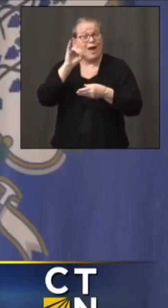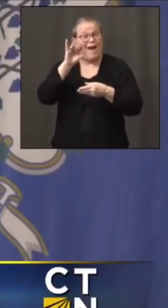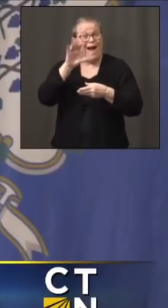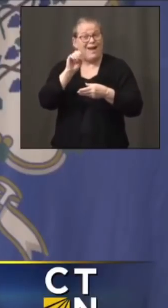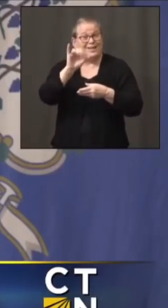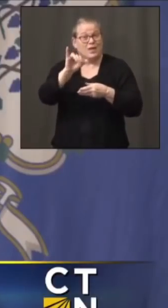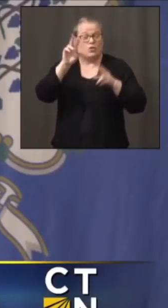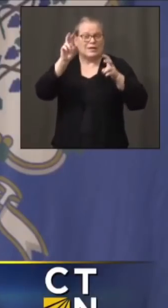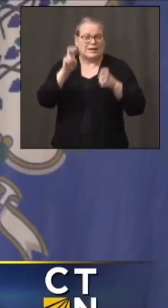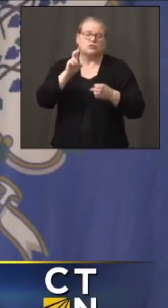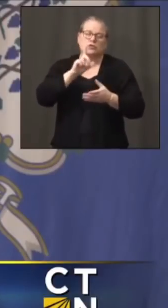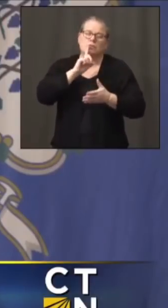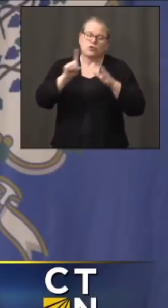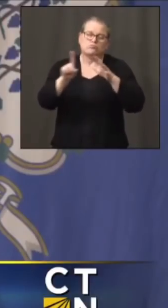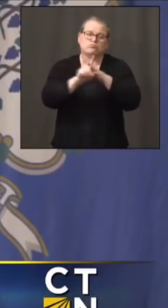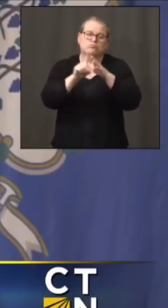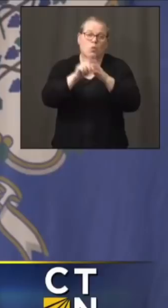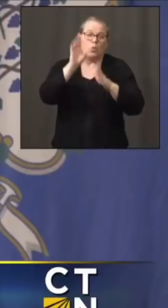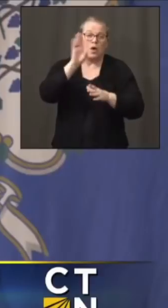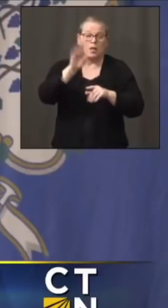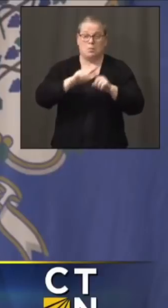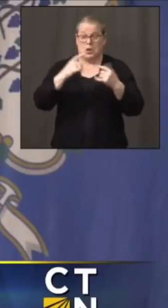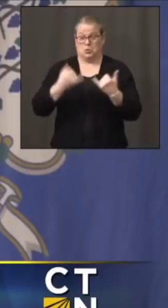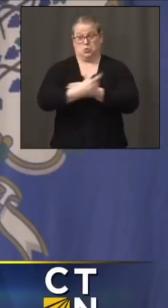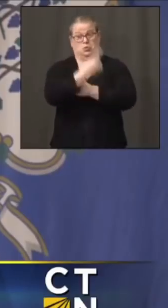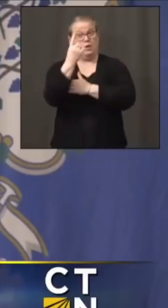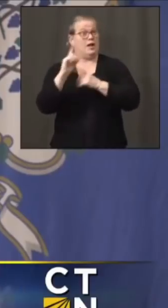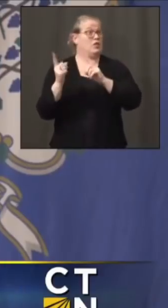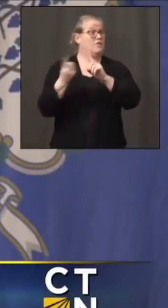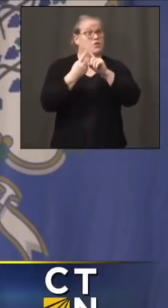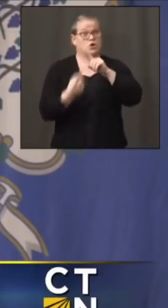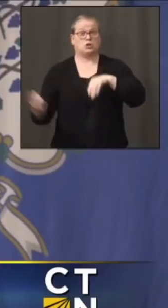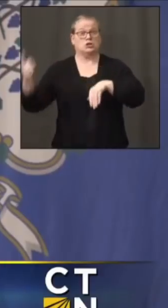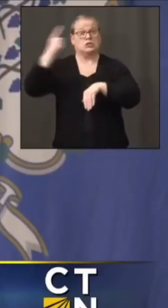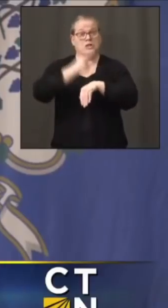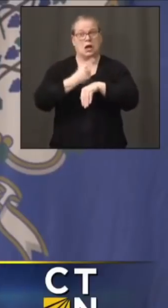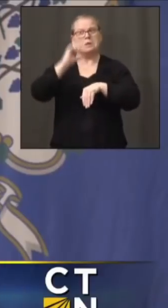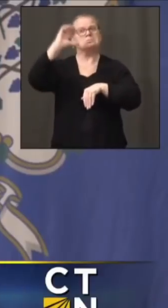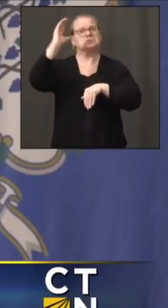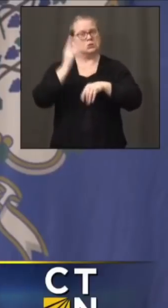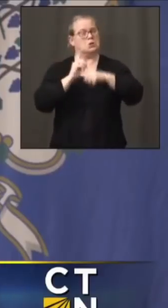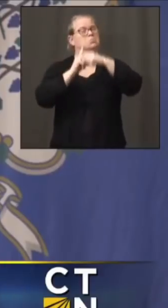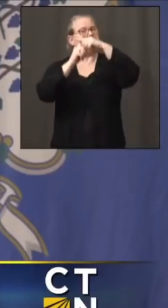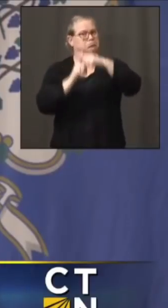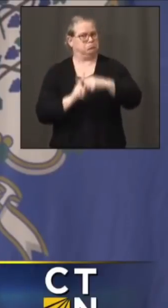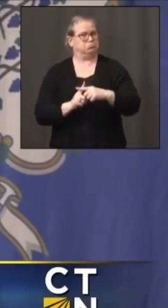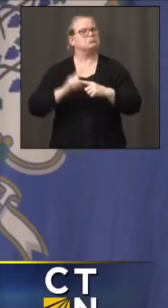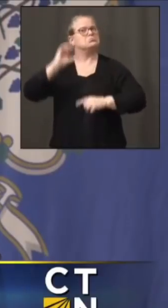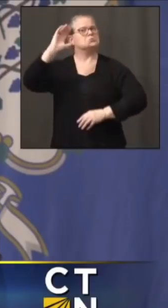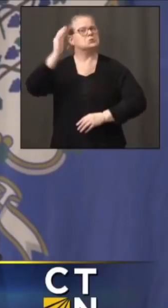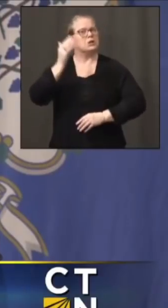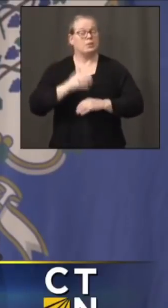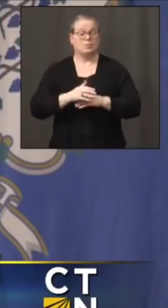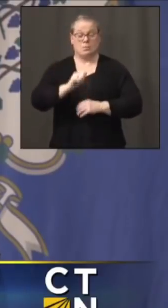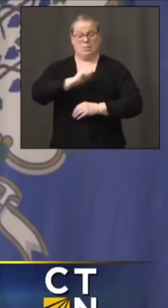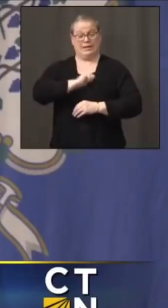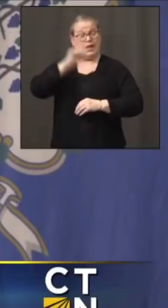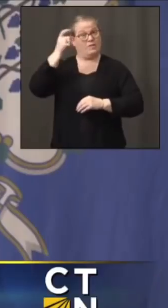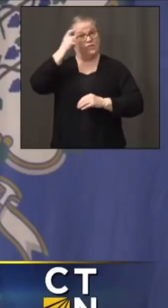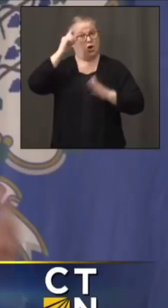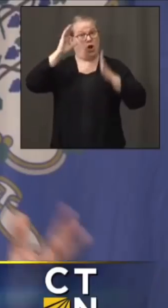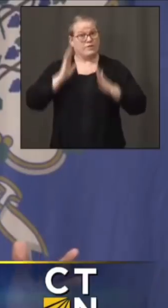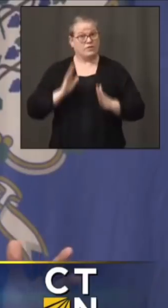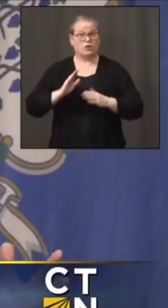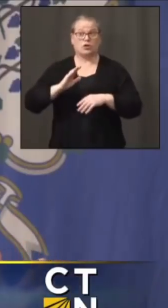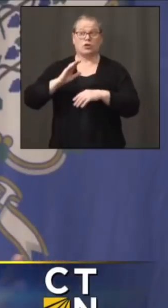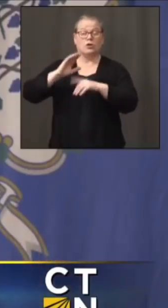couple of weeks has been pretty effective. I think I, as a governor, am happy with the support we've gotten from the federal government and the CDC,